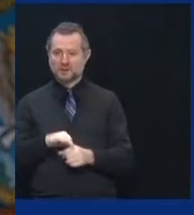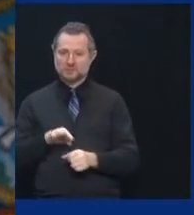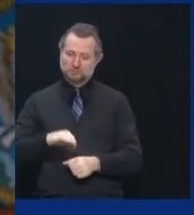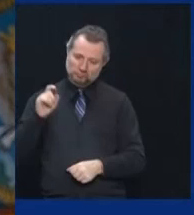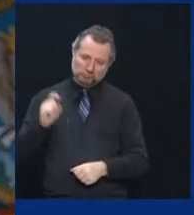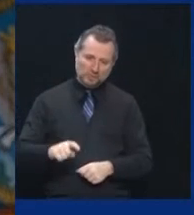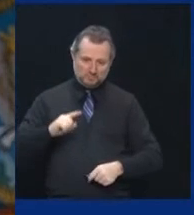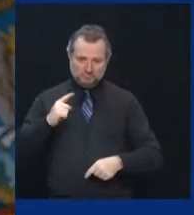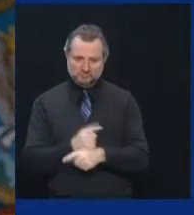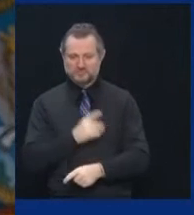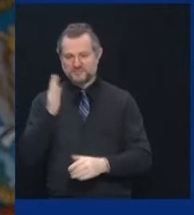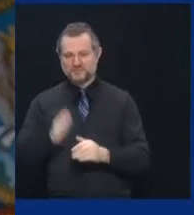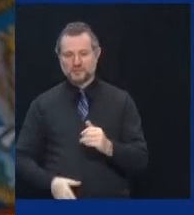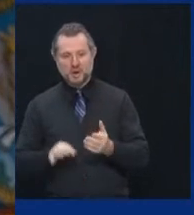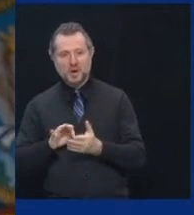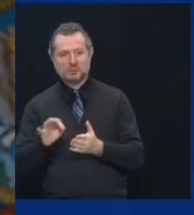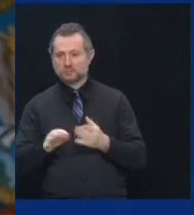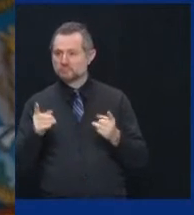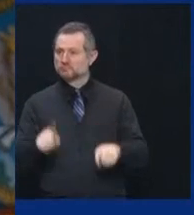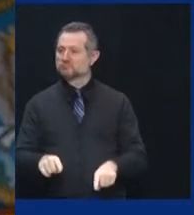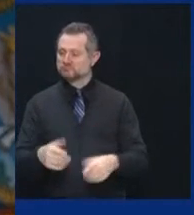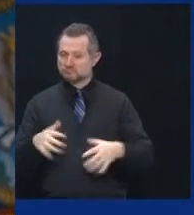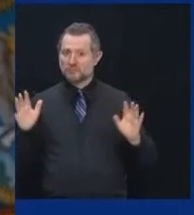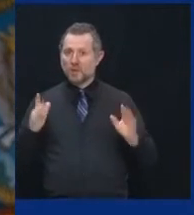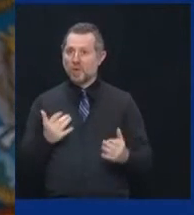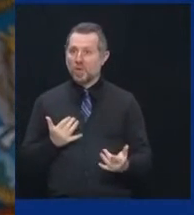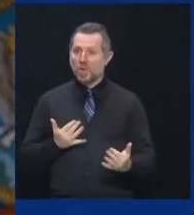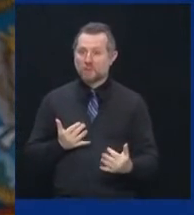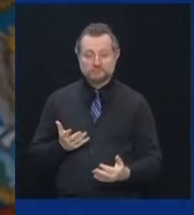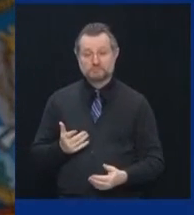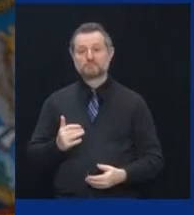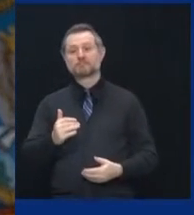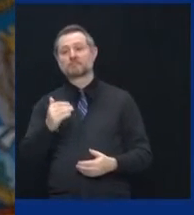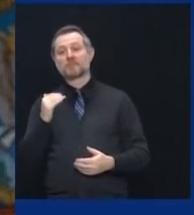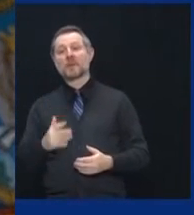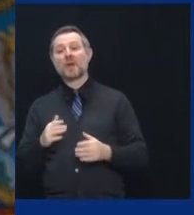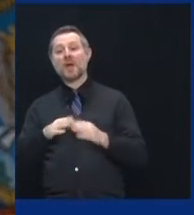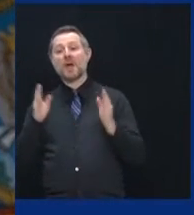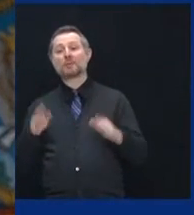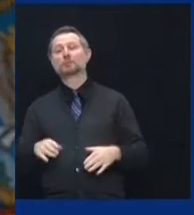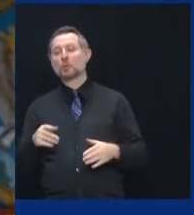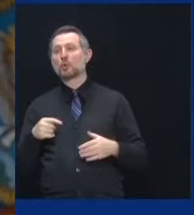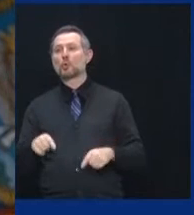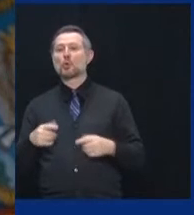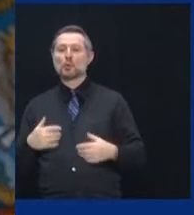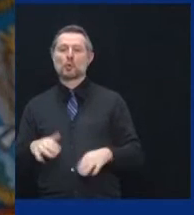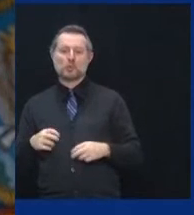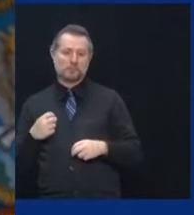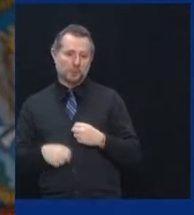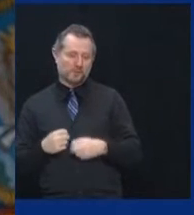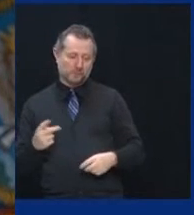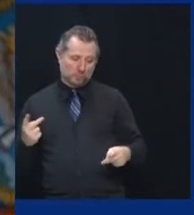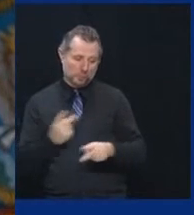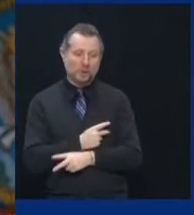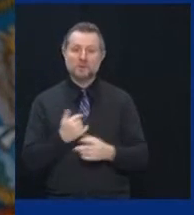complete counts. The housing problem in our cities has gotten worse. But